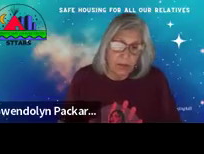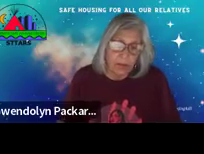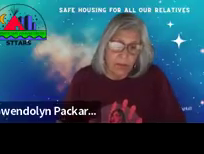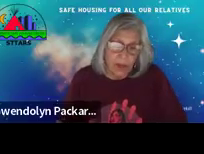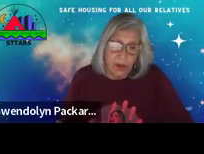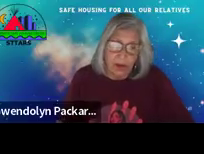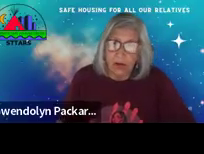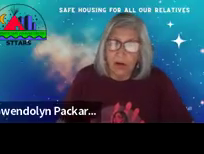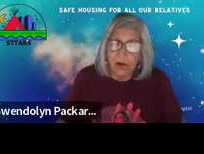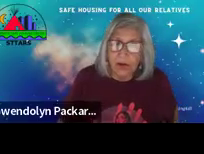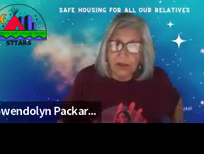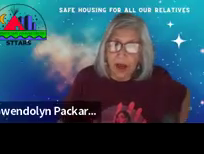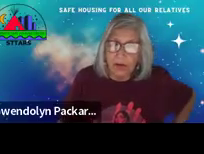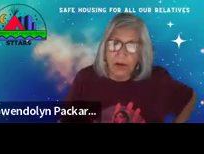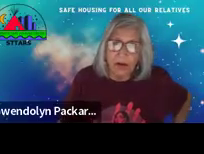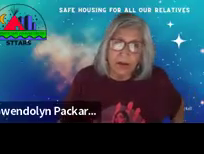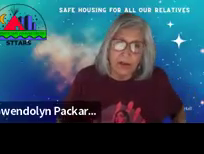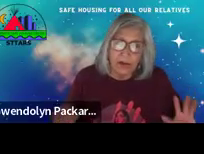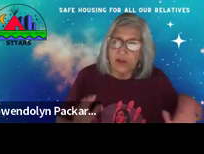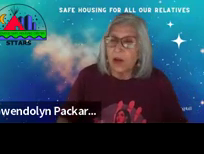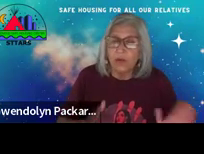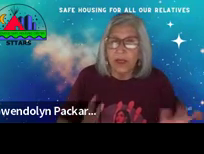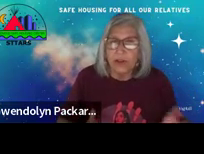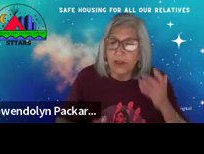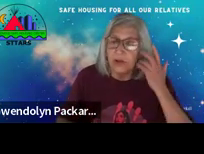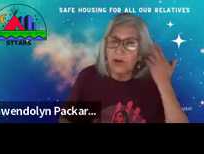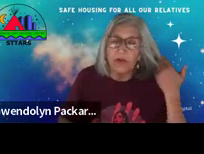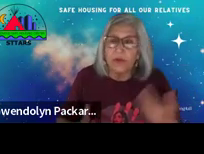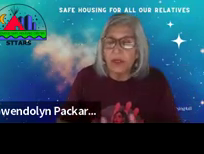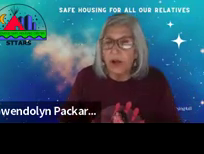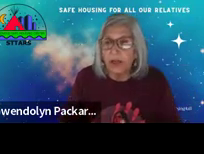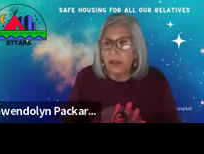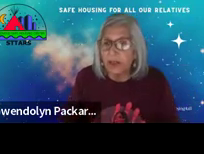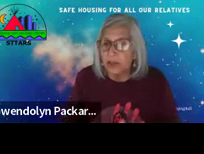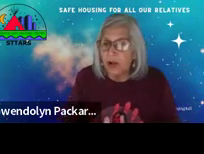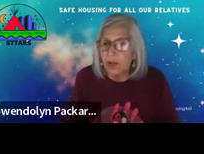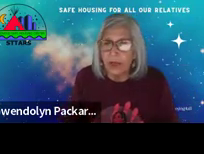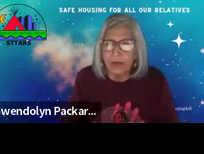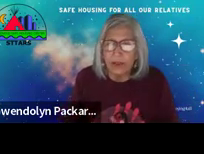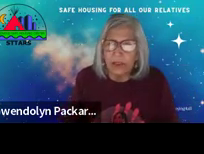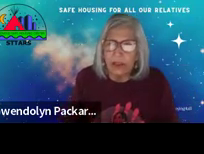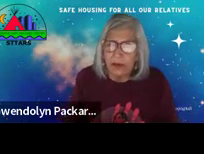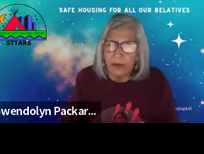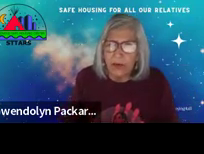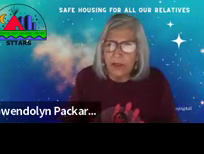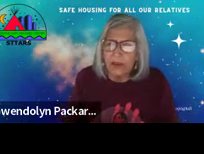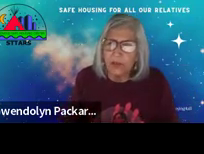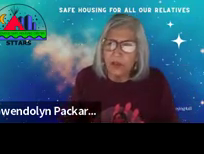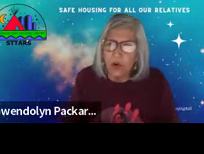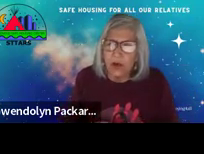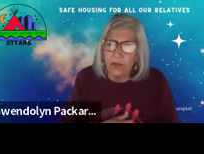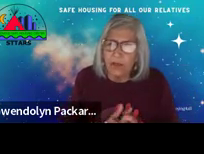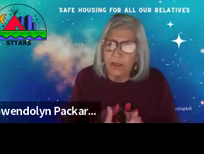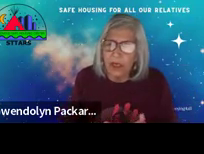always, although there's not a tribal nation or a federally recognized tribe in every state, there is